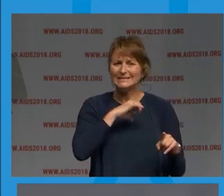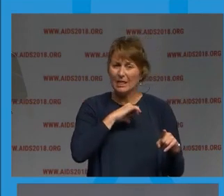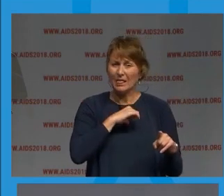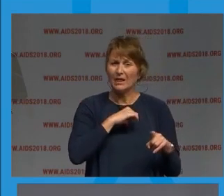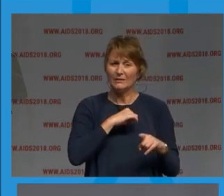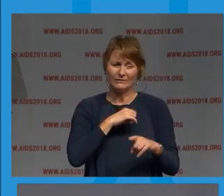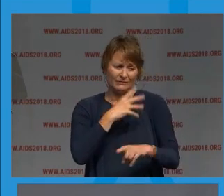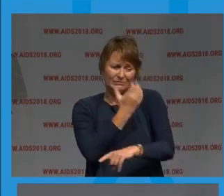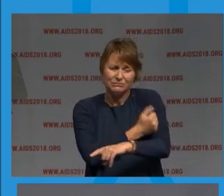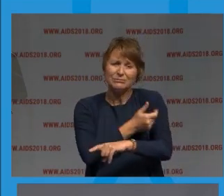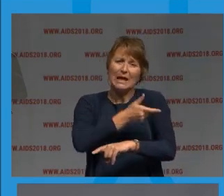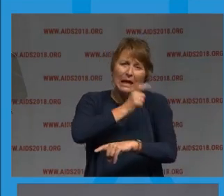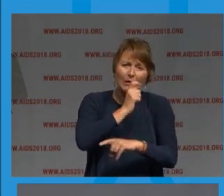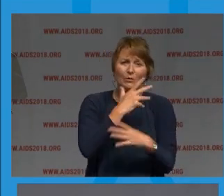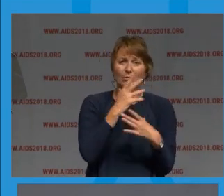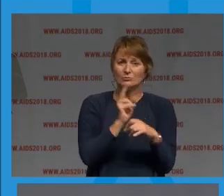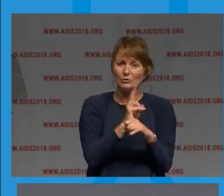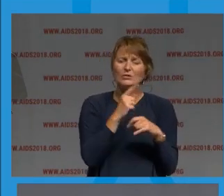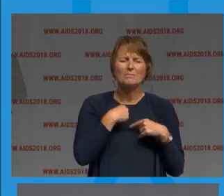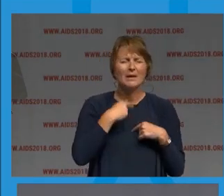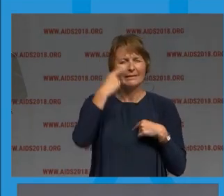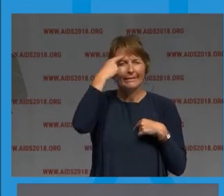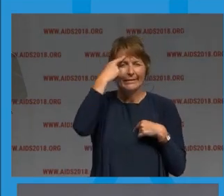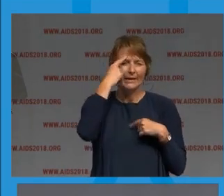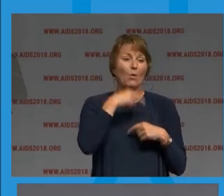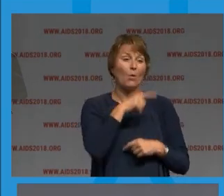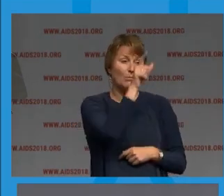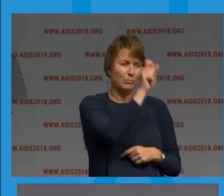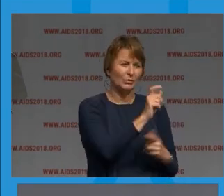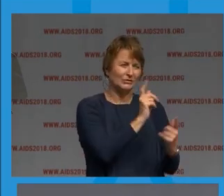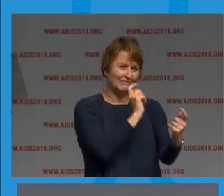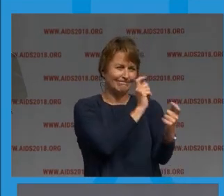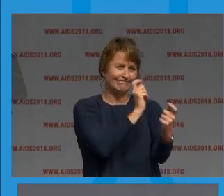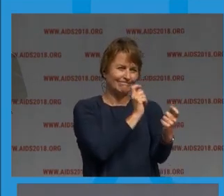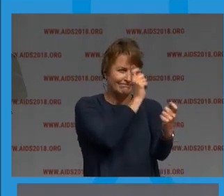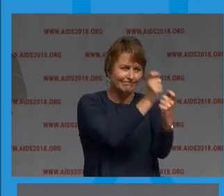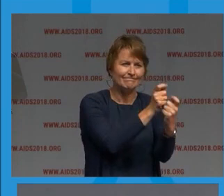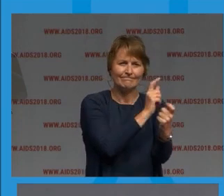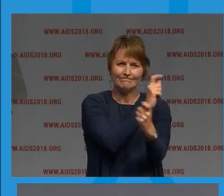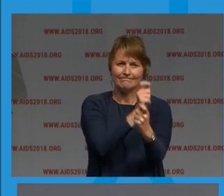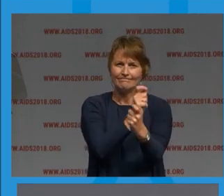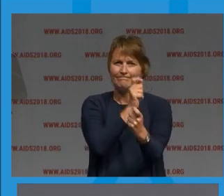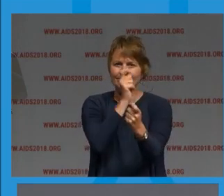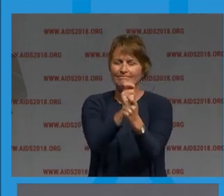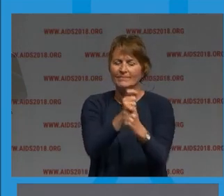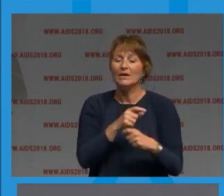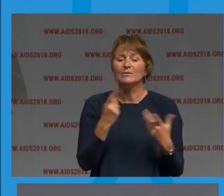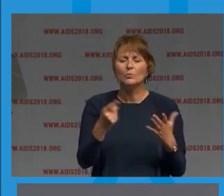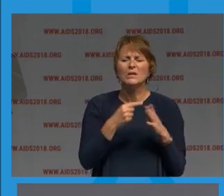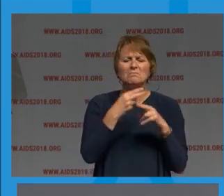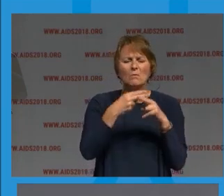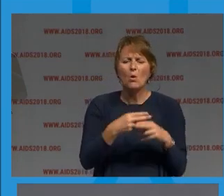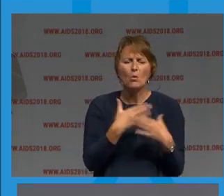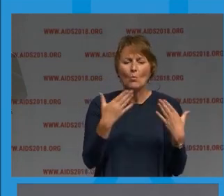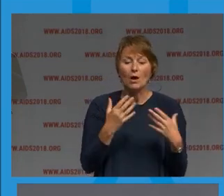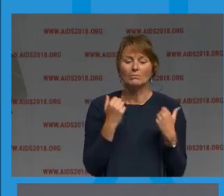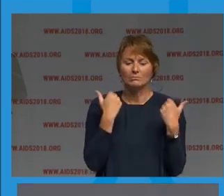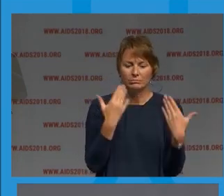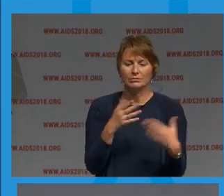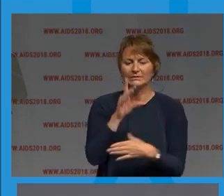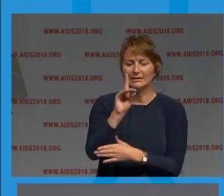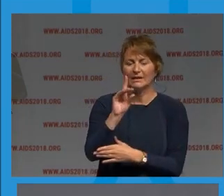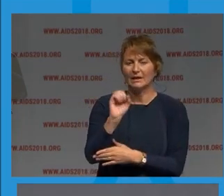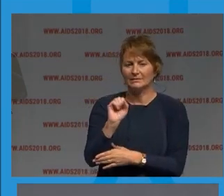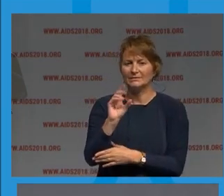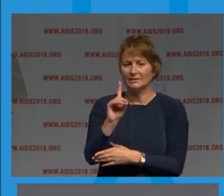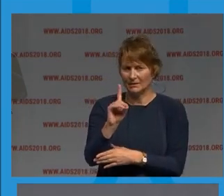is a need for tailored services and interventions that we call differentiated service delivery, DSD. On the left side of this